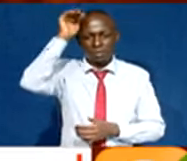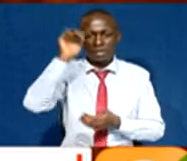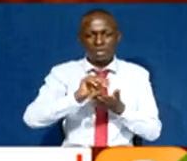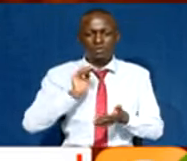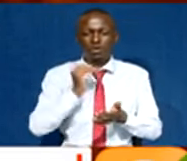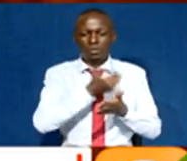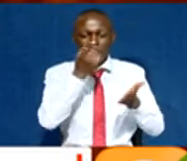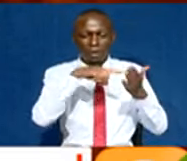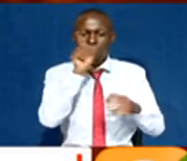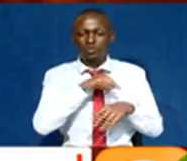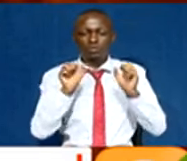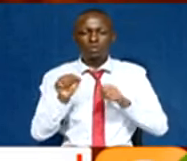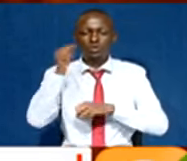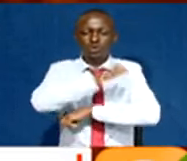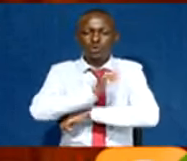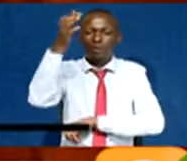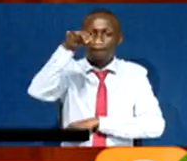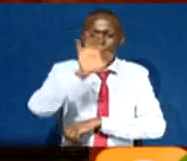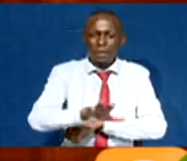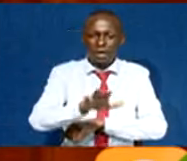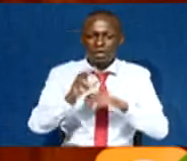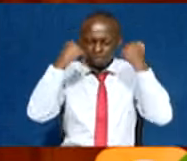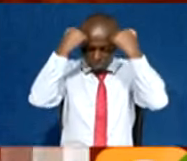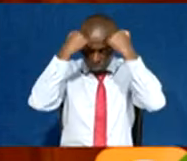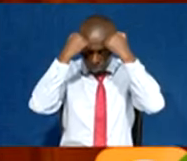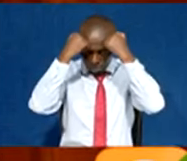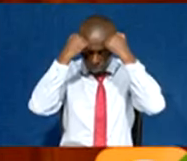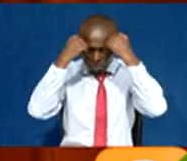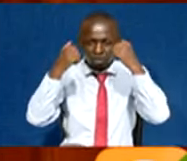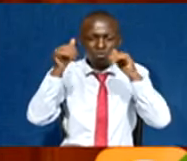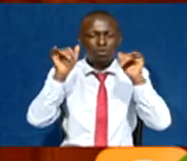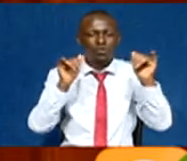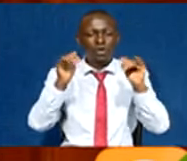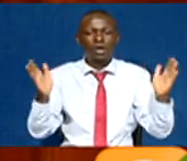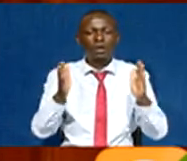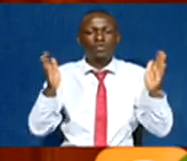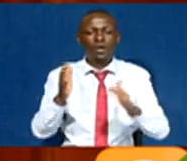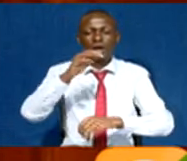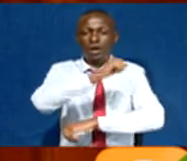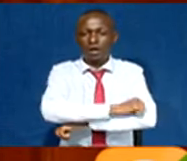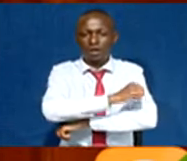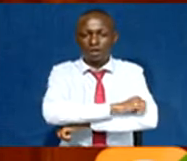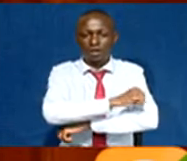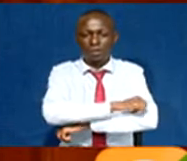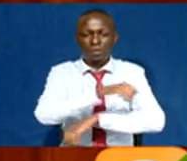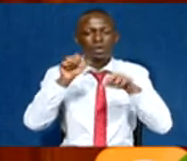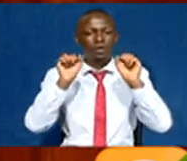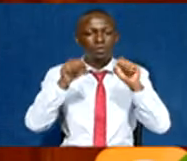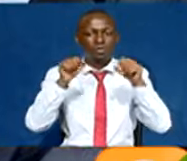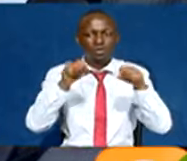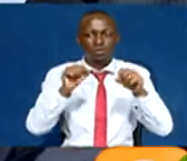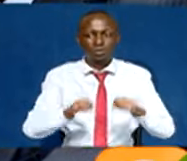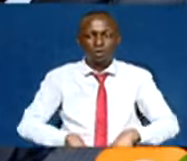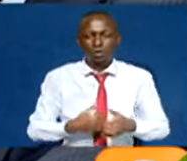I'll be able to go back to school, basically learn the foreign affairs. These are foreign affairs academy, where I'll be able to go through and learn